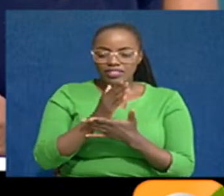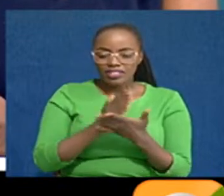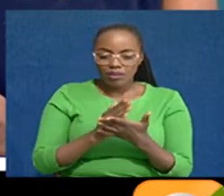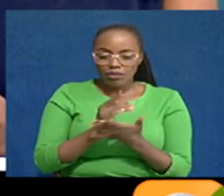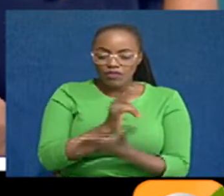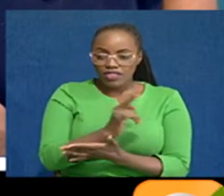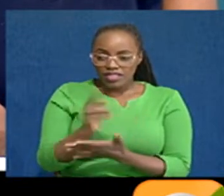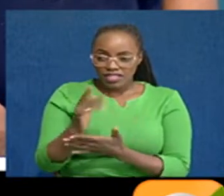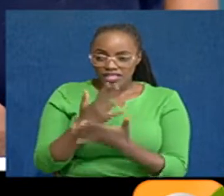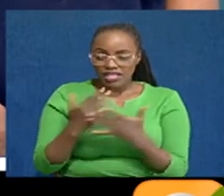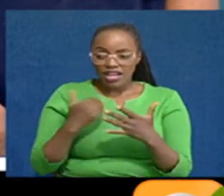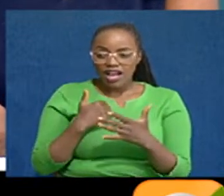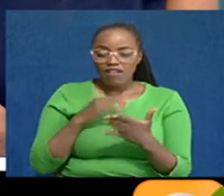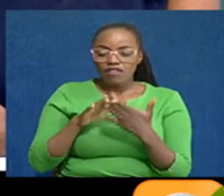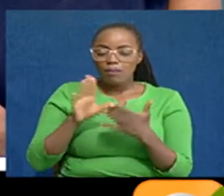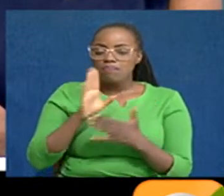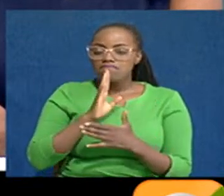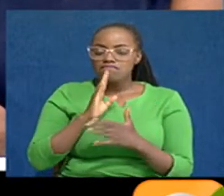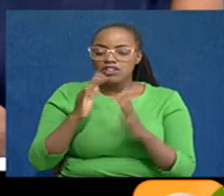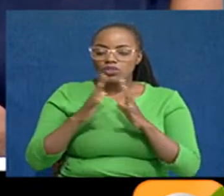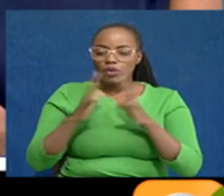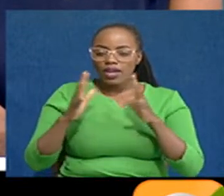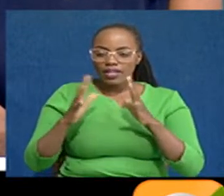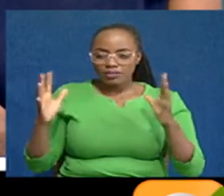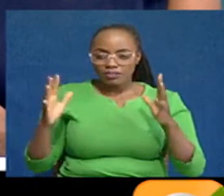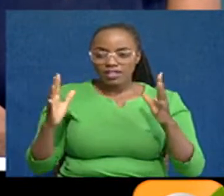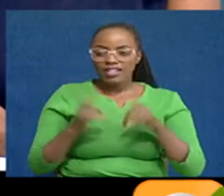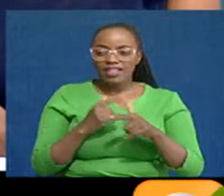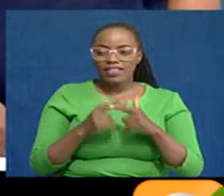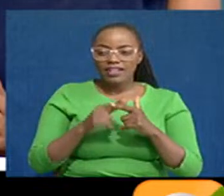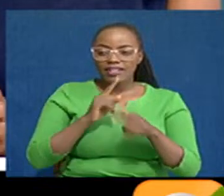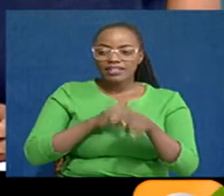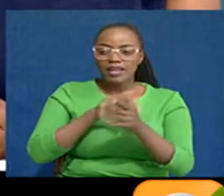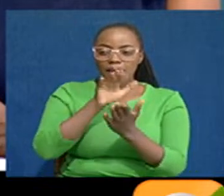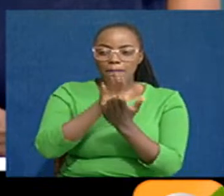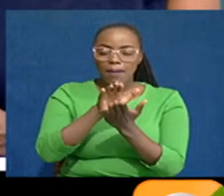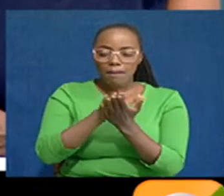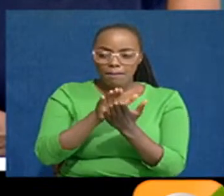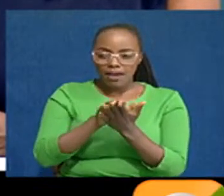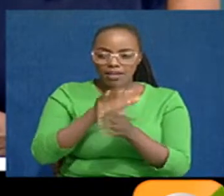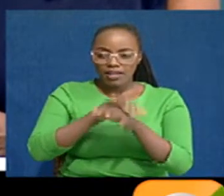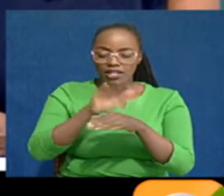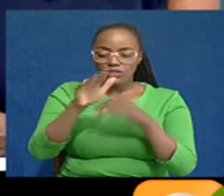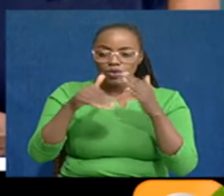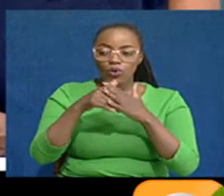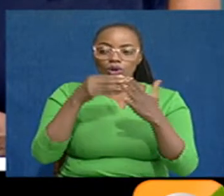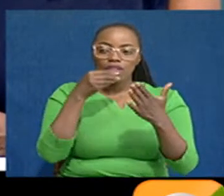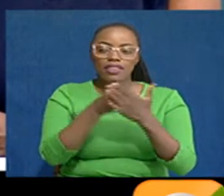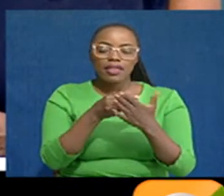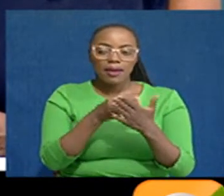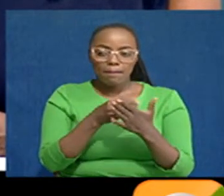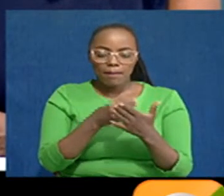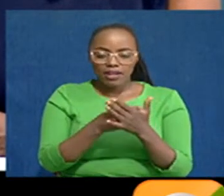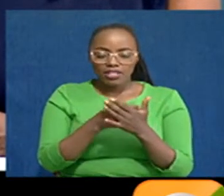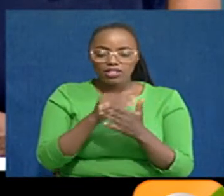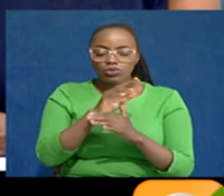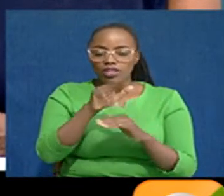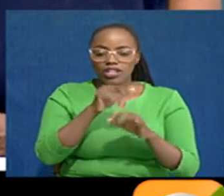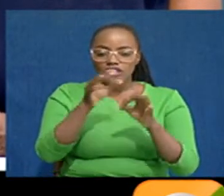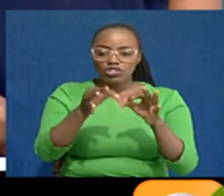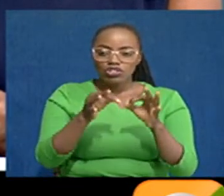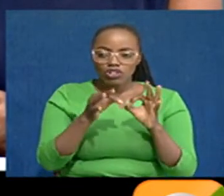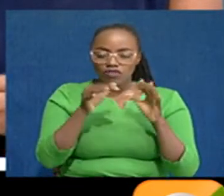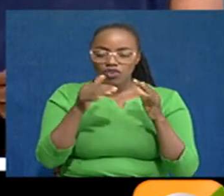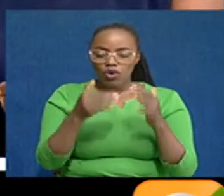some have more credit to expand, because then banks are not taking all their money to the Treasury or to